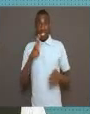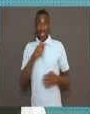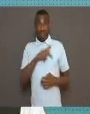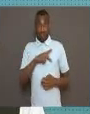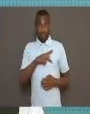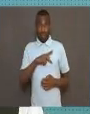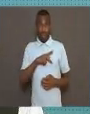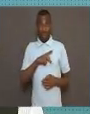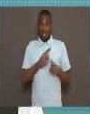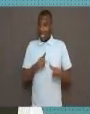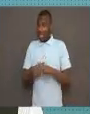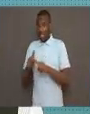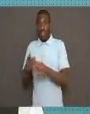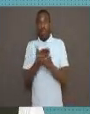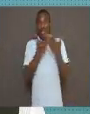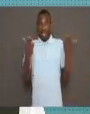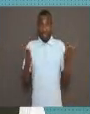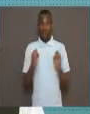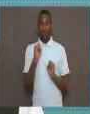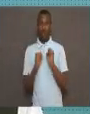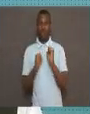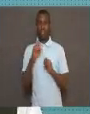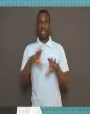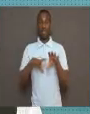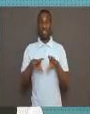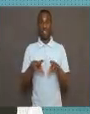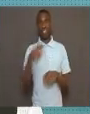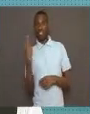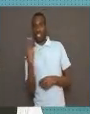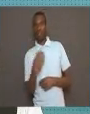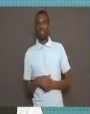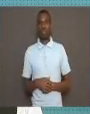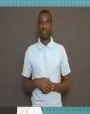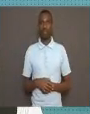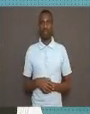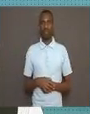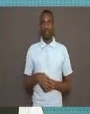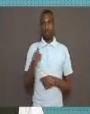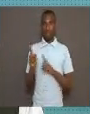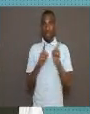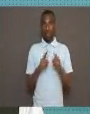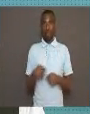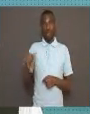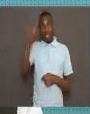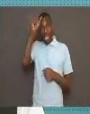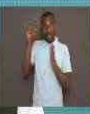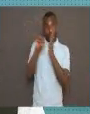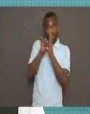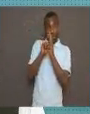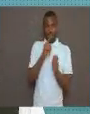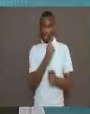properties of different materials by comparing the Young's modulus for each.